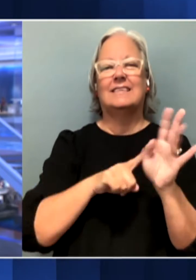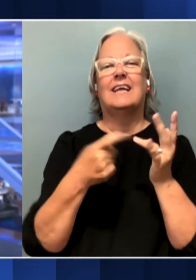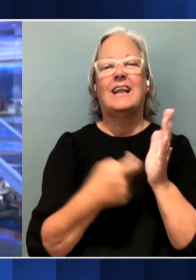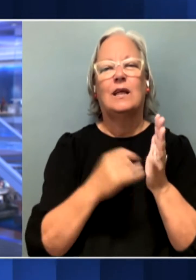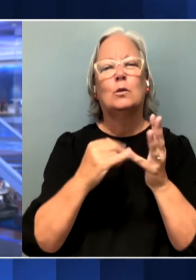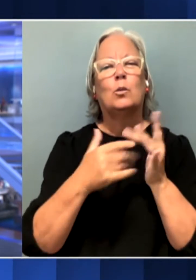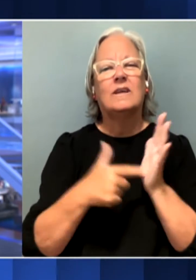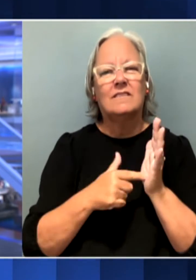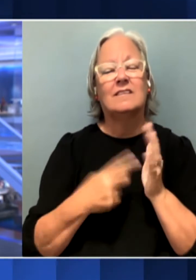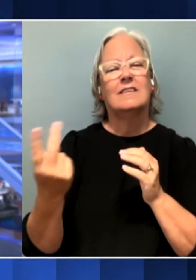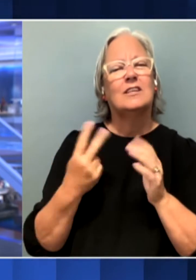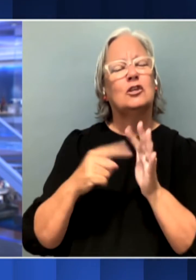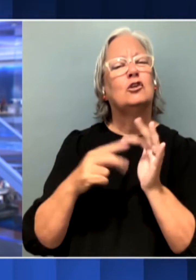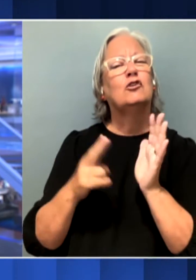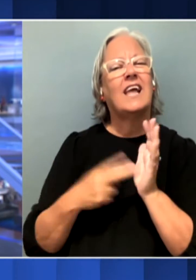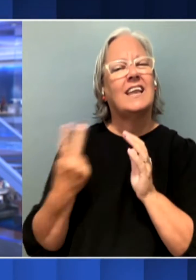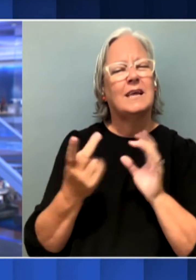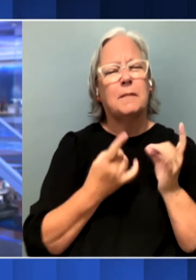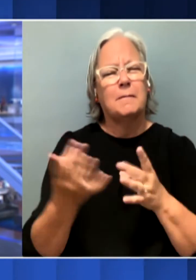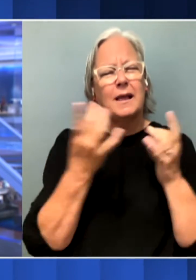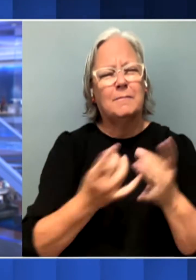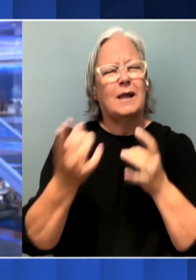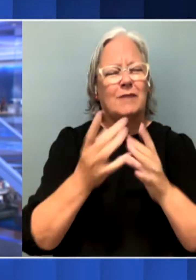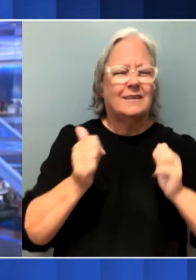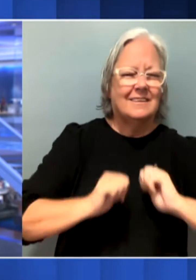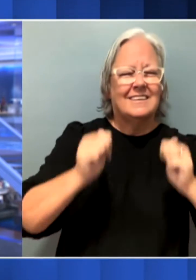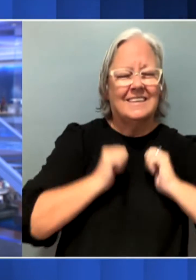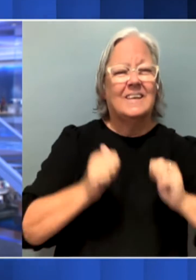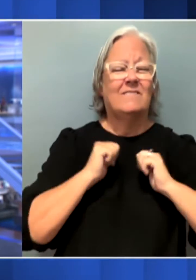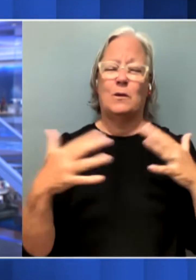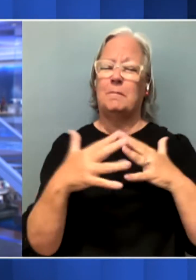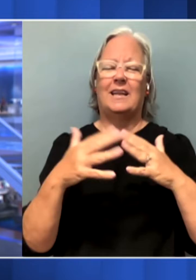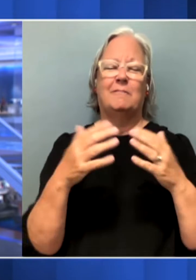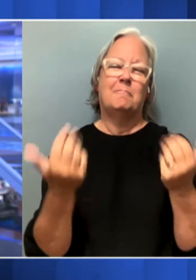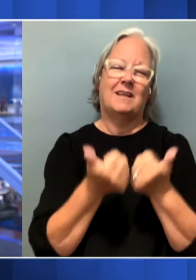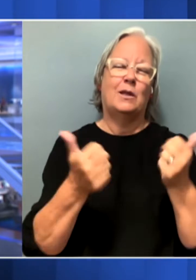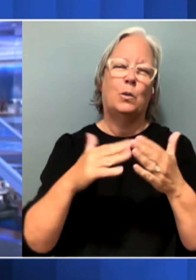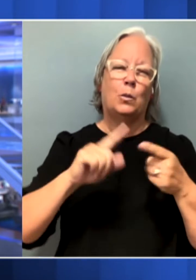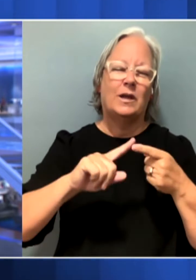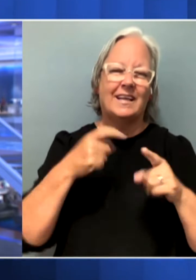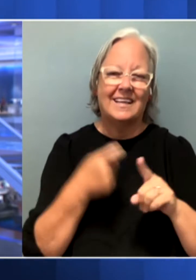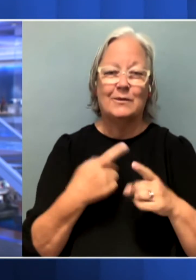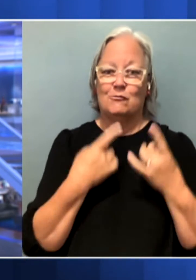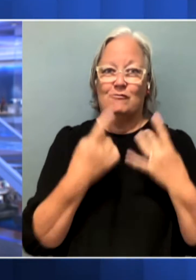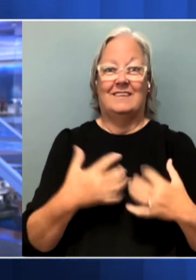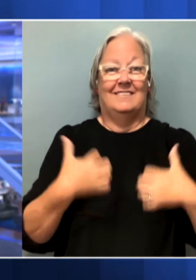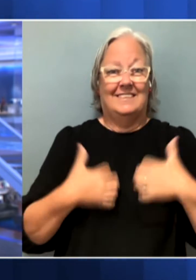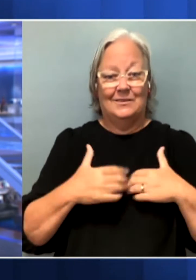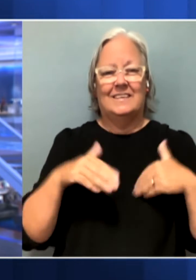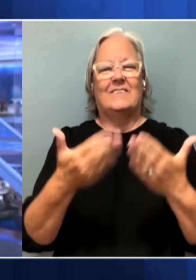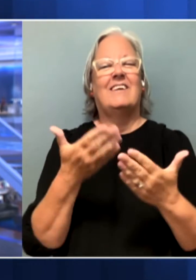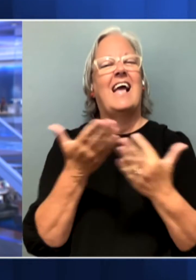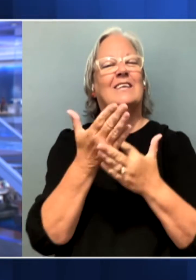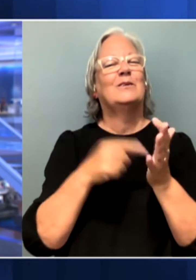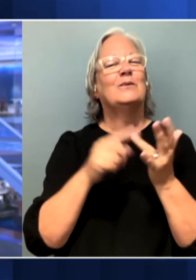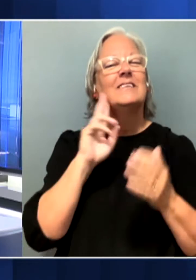my co-interpreter Jen have been prepping and practicing for weeks now. We're so excited to get out there and provide access for the deaf community.